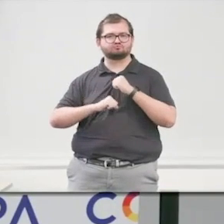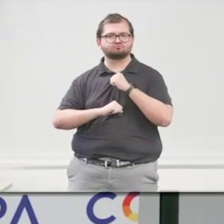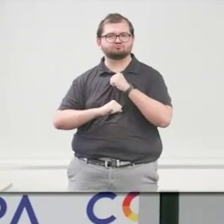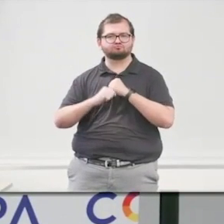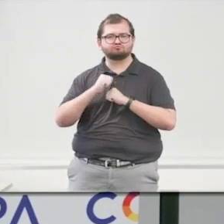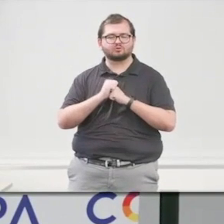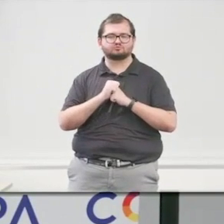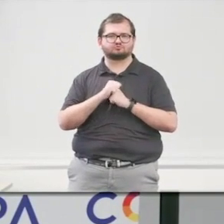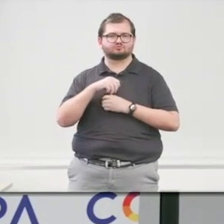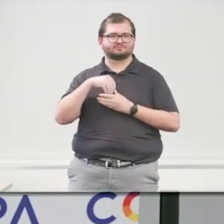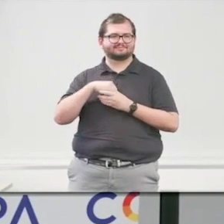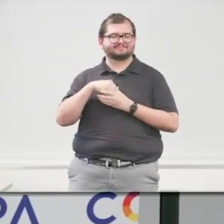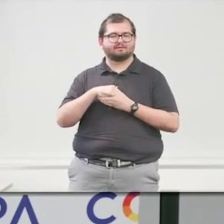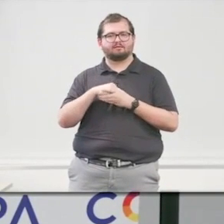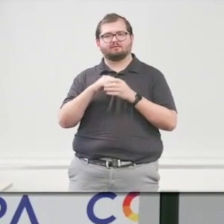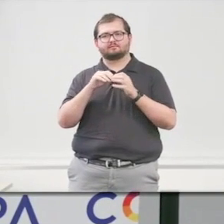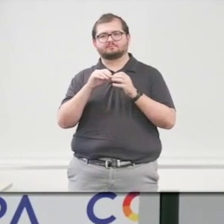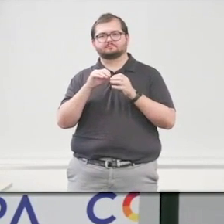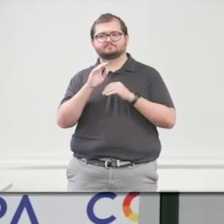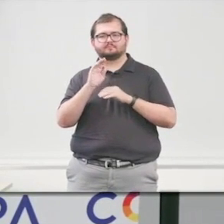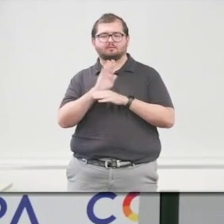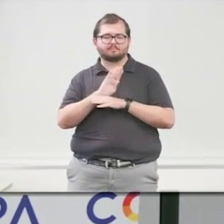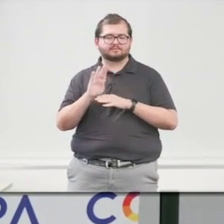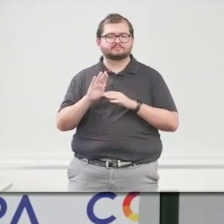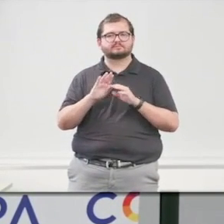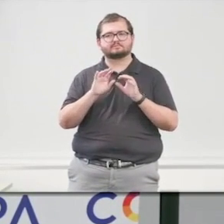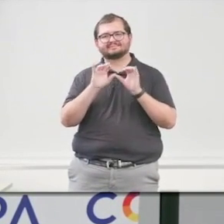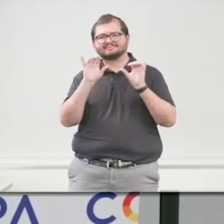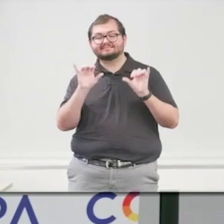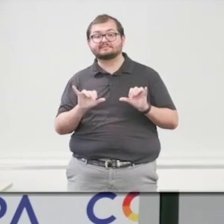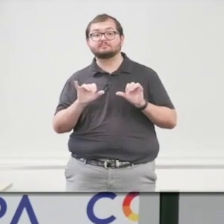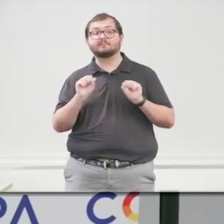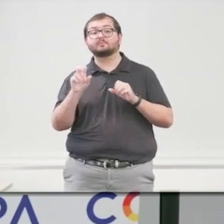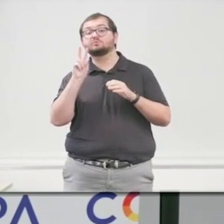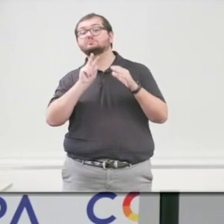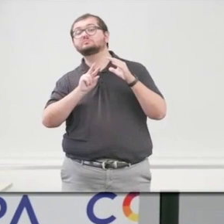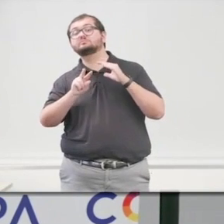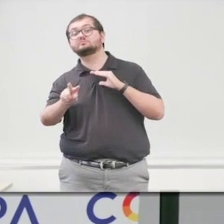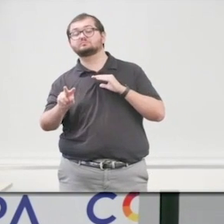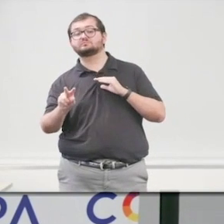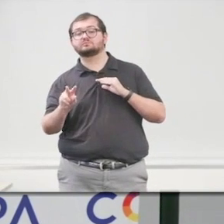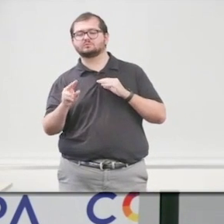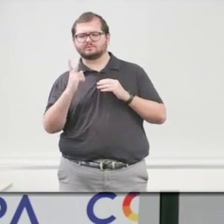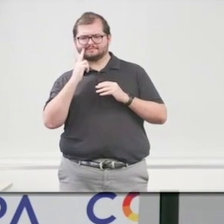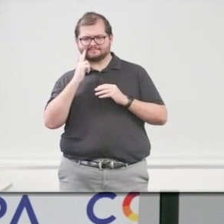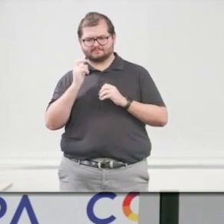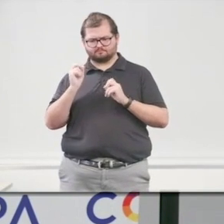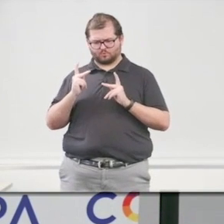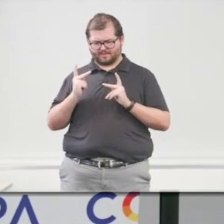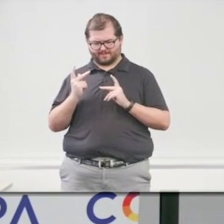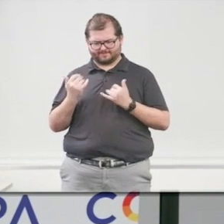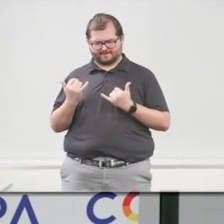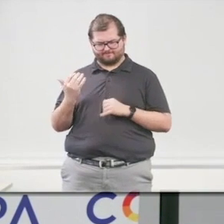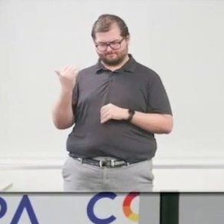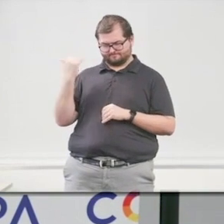but also fast forward looking at future systems and ways in which you can take an antiquated system and advance it